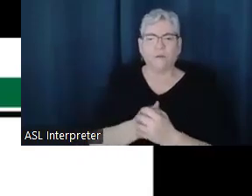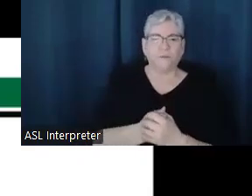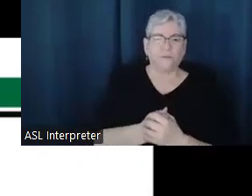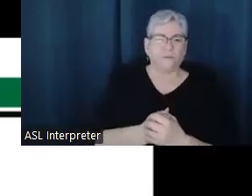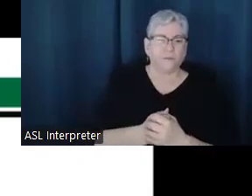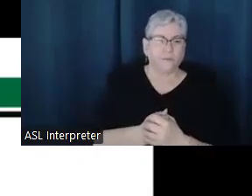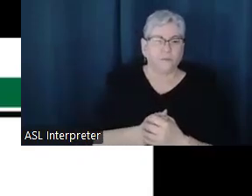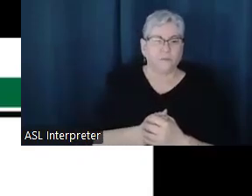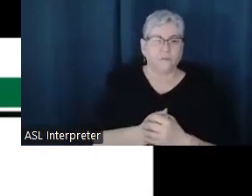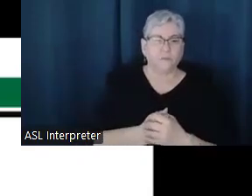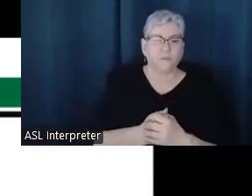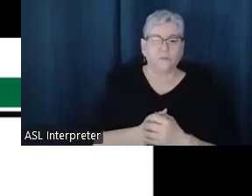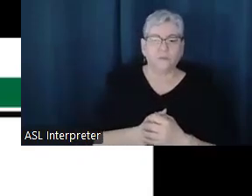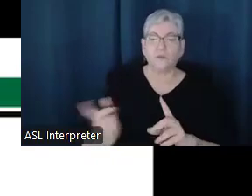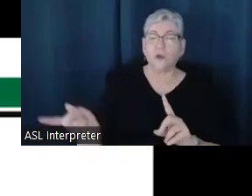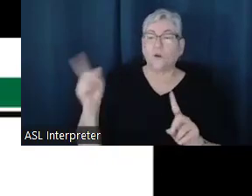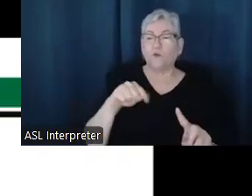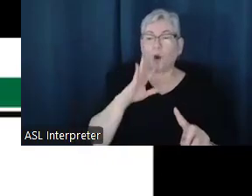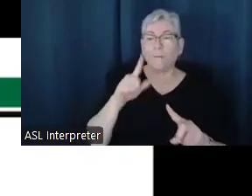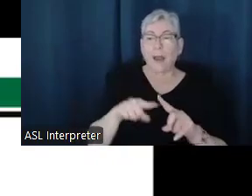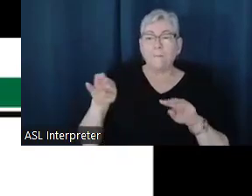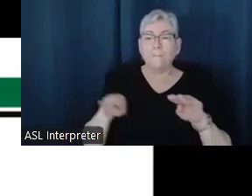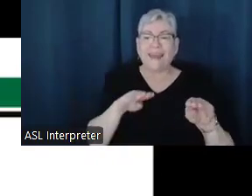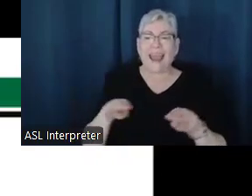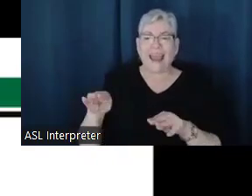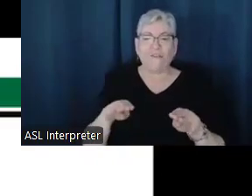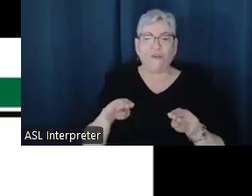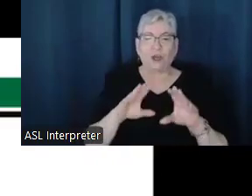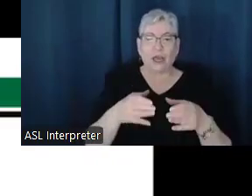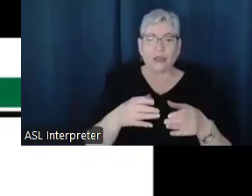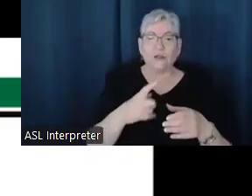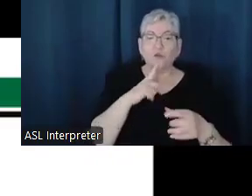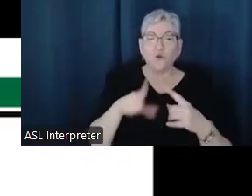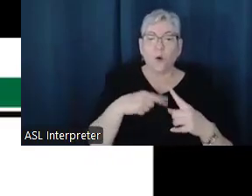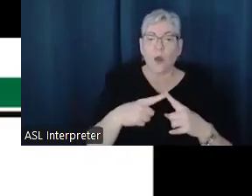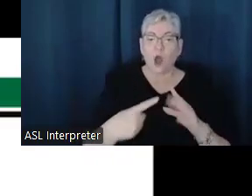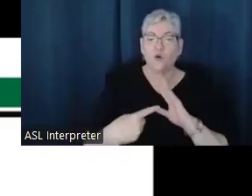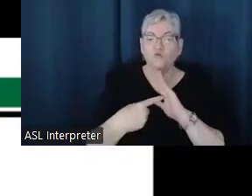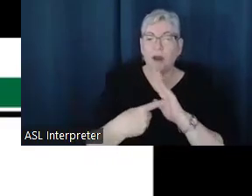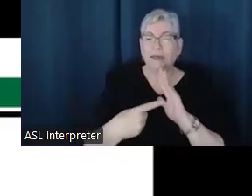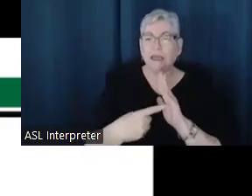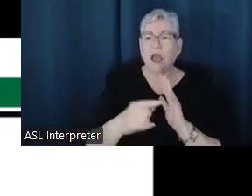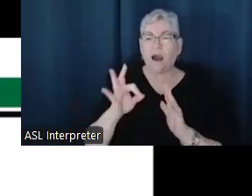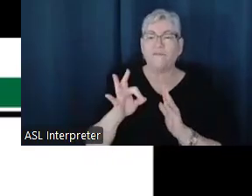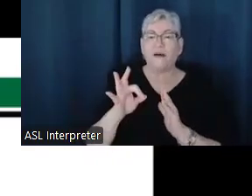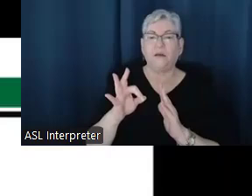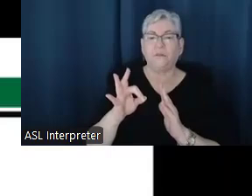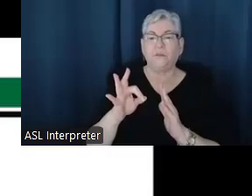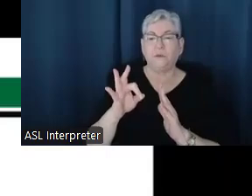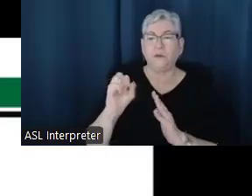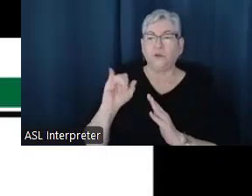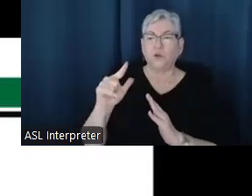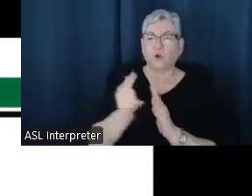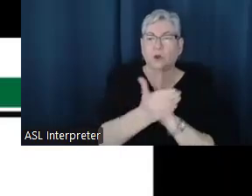some behavioral categories to consider that include representation of a social competency, so looking at social